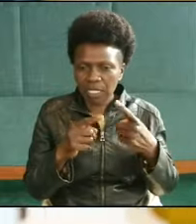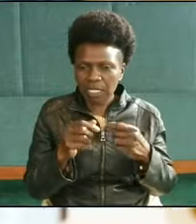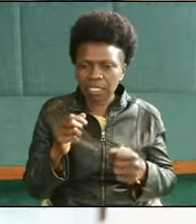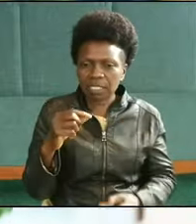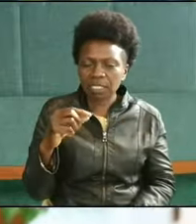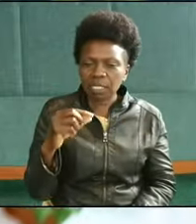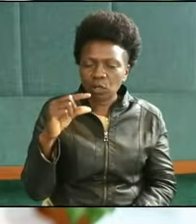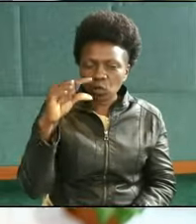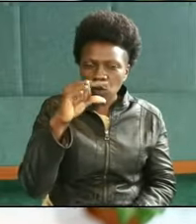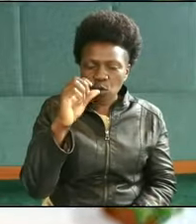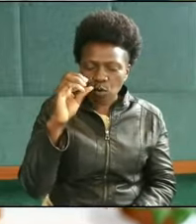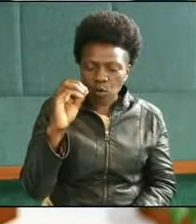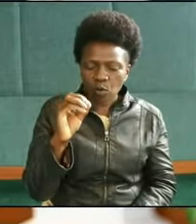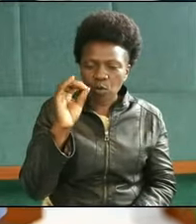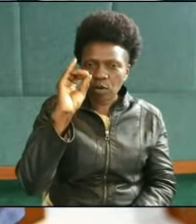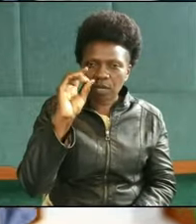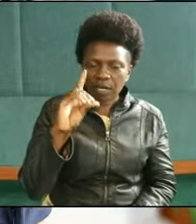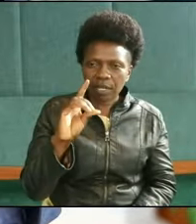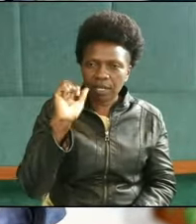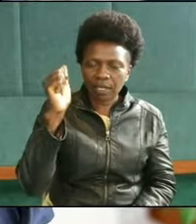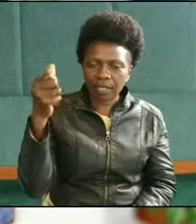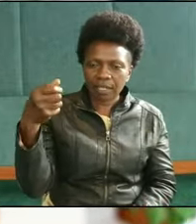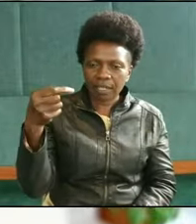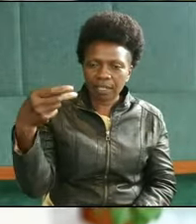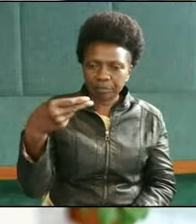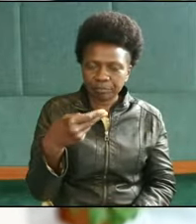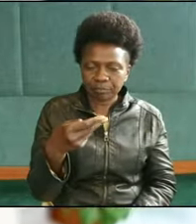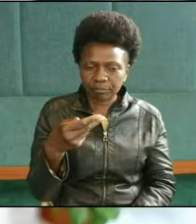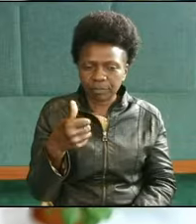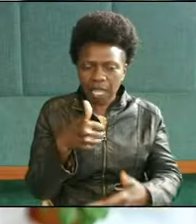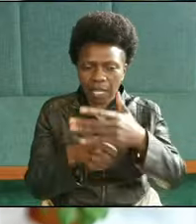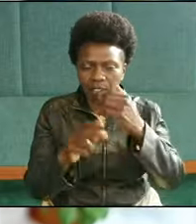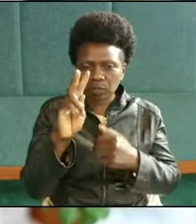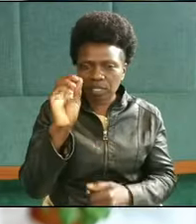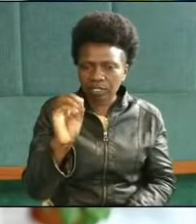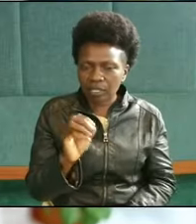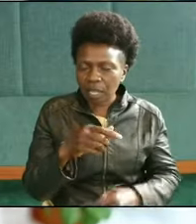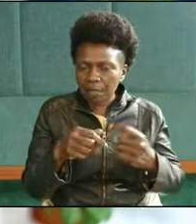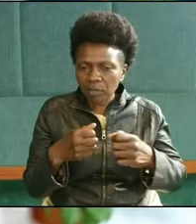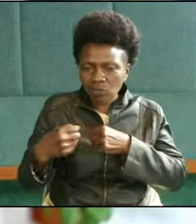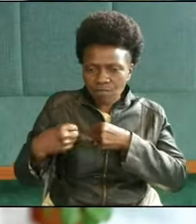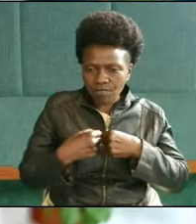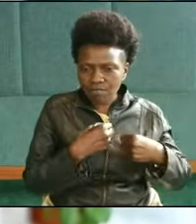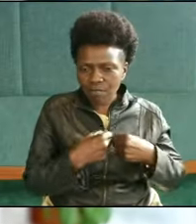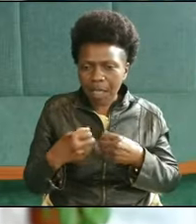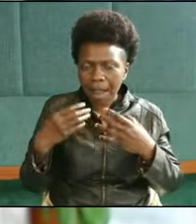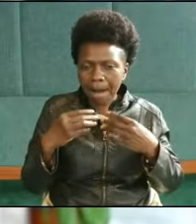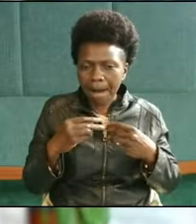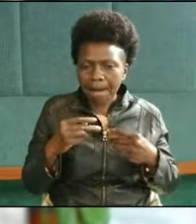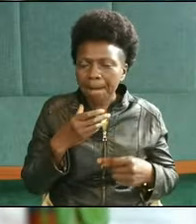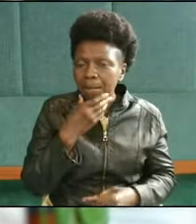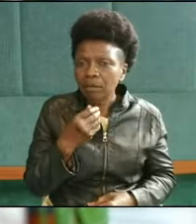people are seeing somebody who is probably under 20. coming to fight a man of